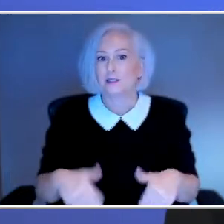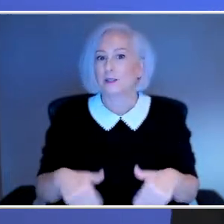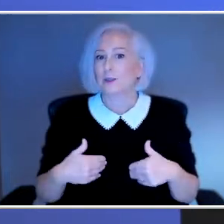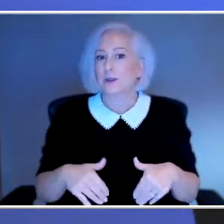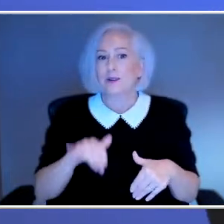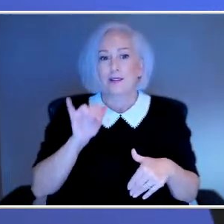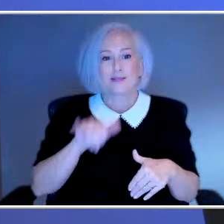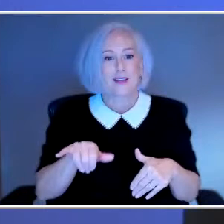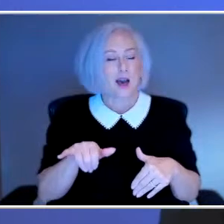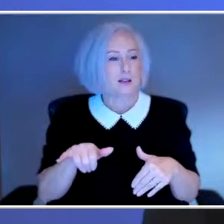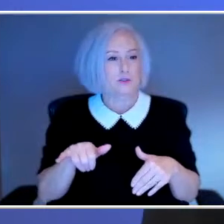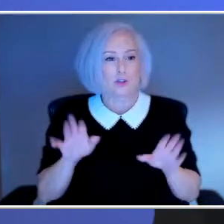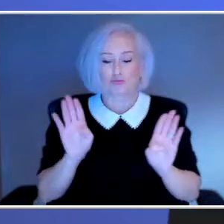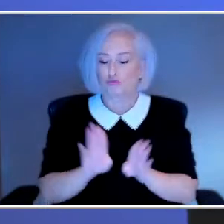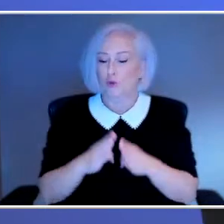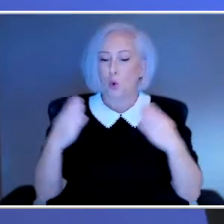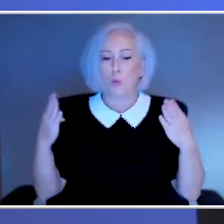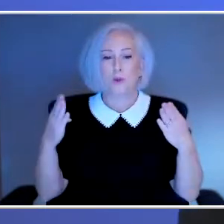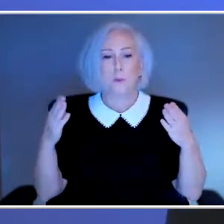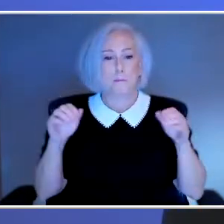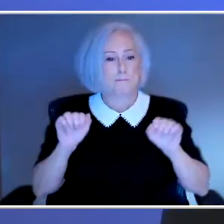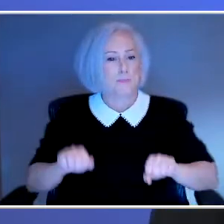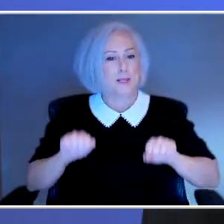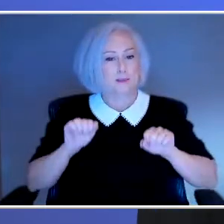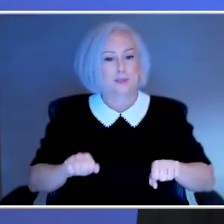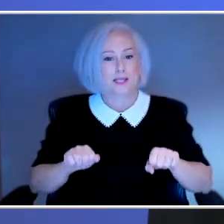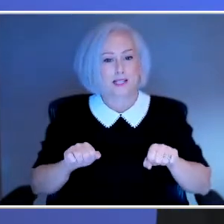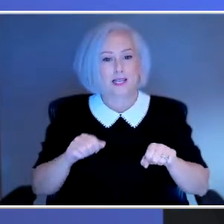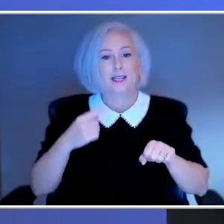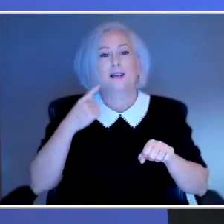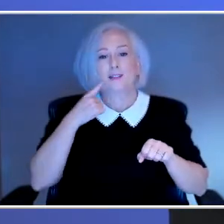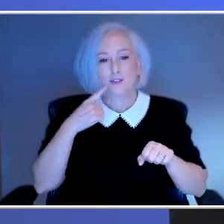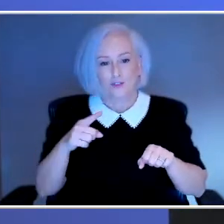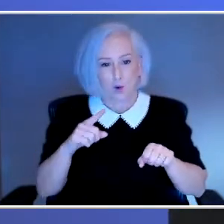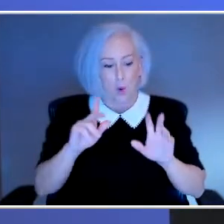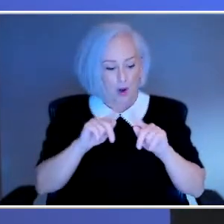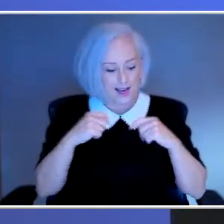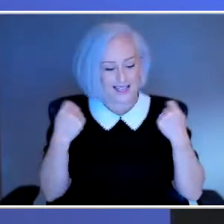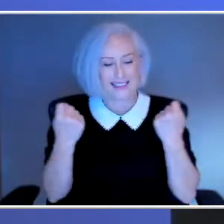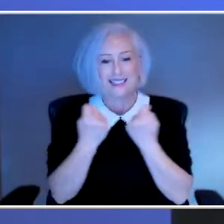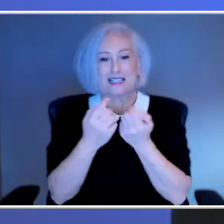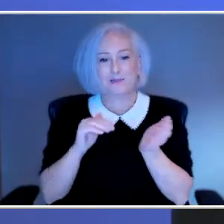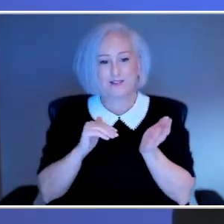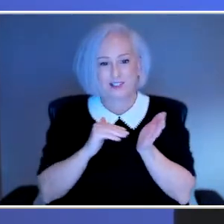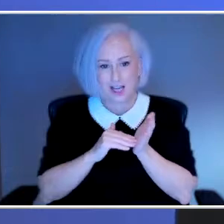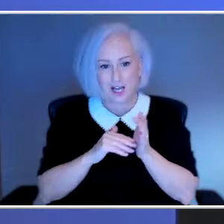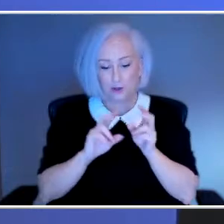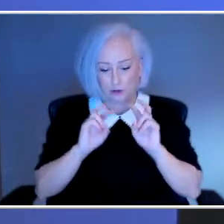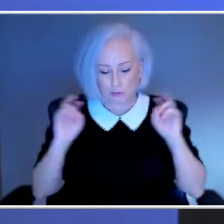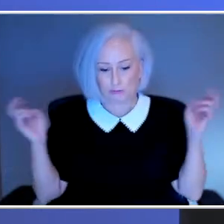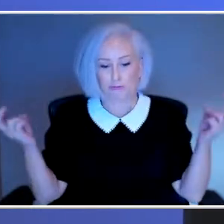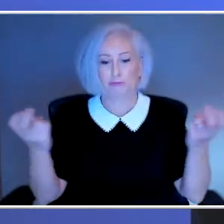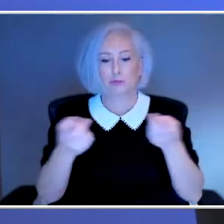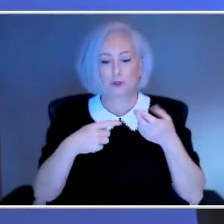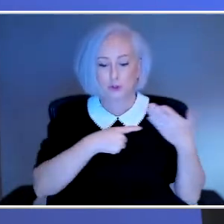to my whole team of doctors that just came together and helped me get through